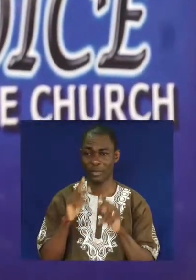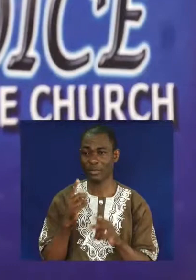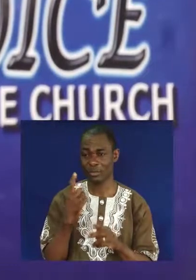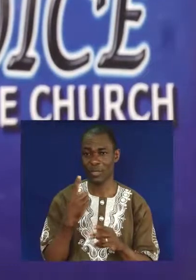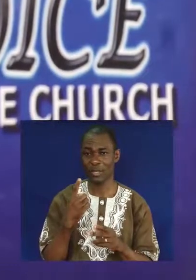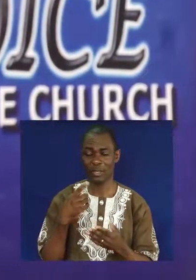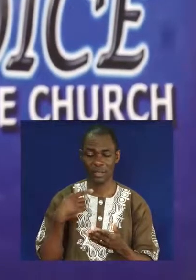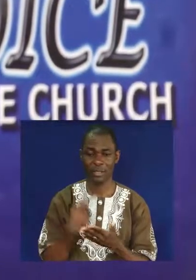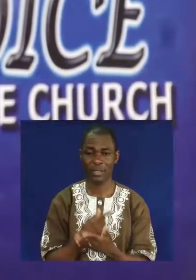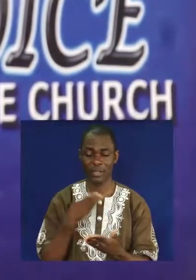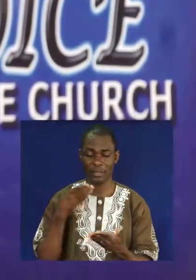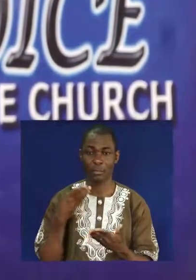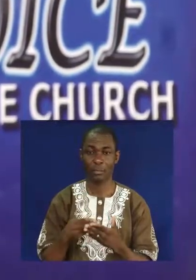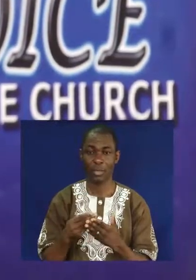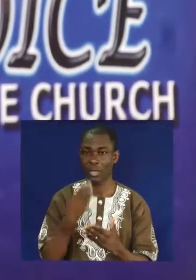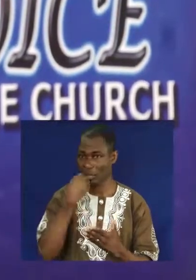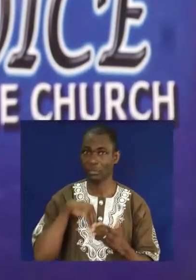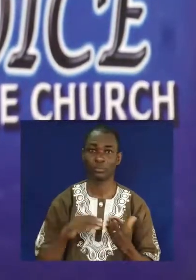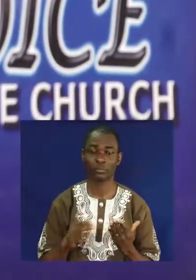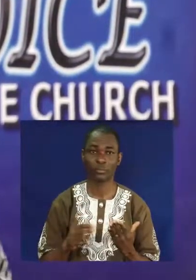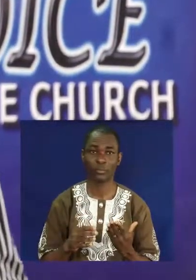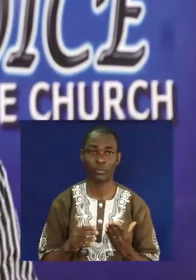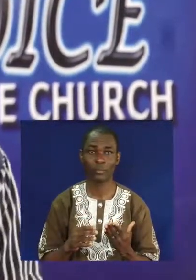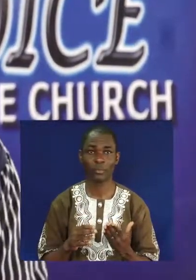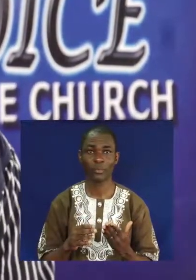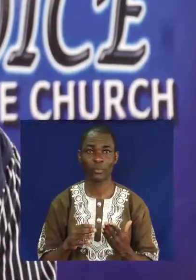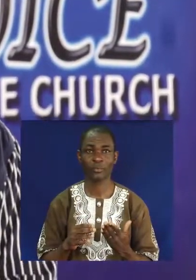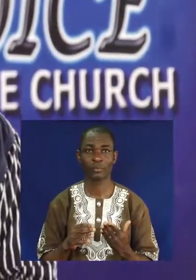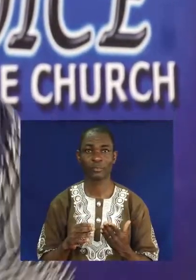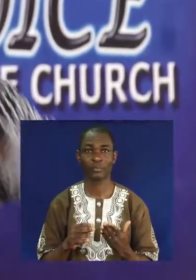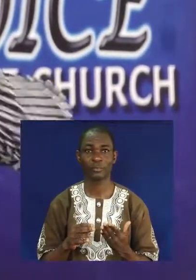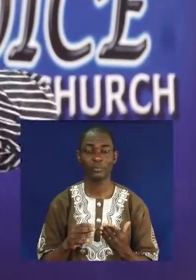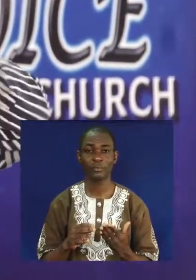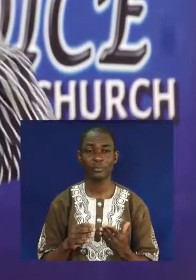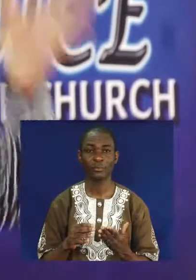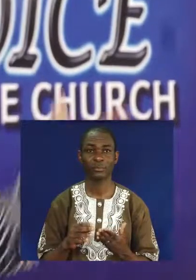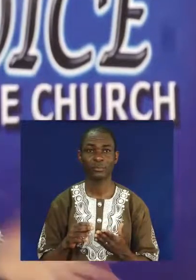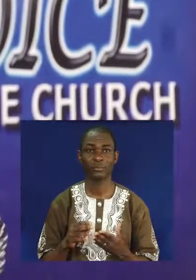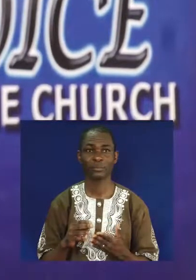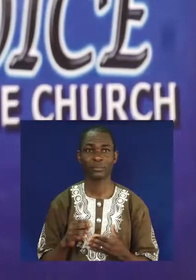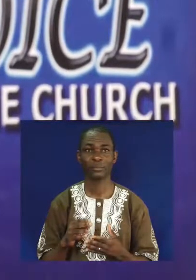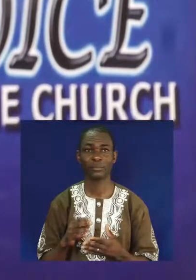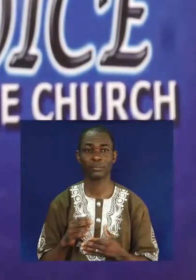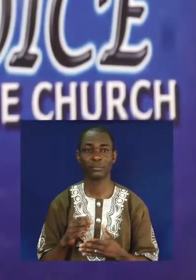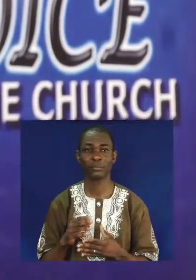may who don't at our mumma, or may who say, Omo, your own one cast home money. And Omo, your man in your